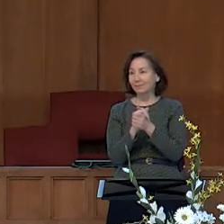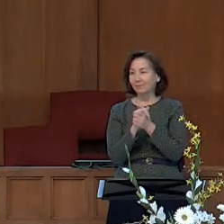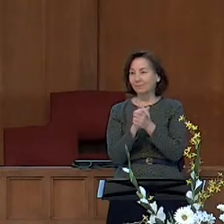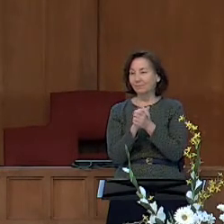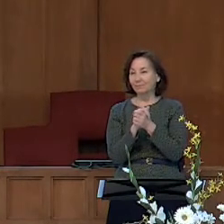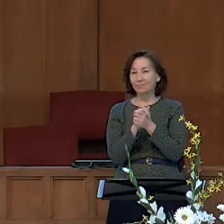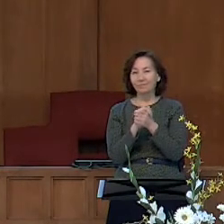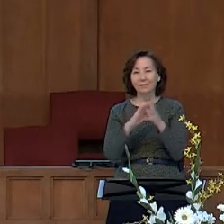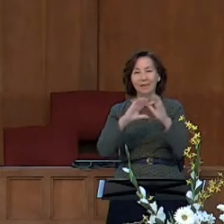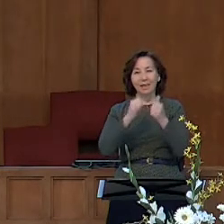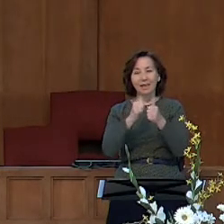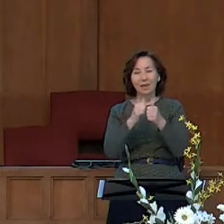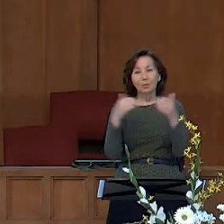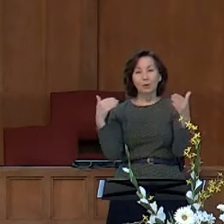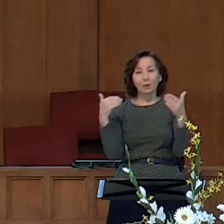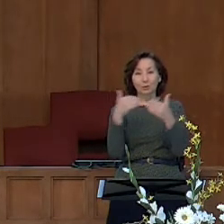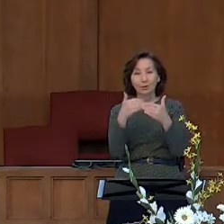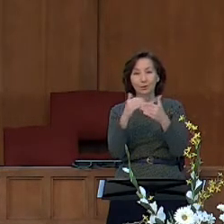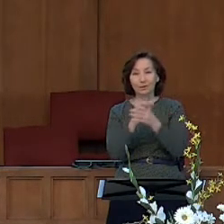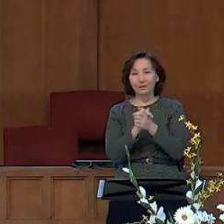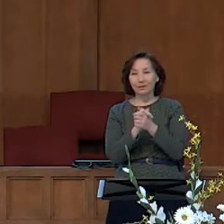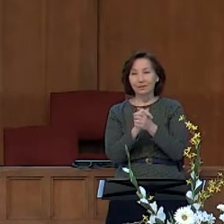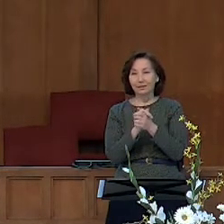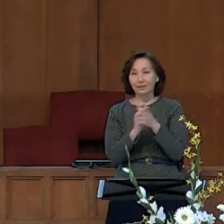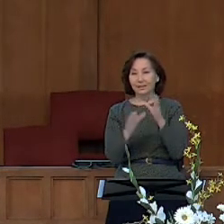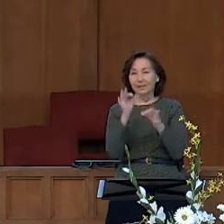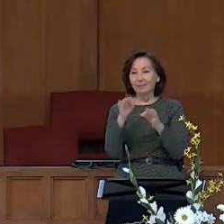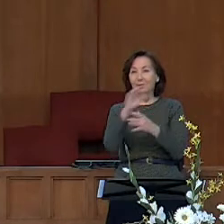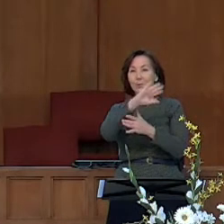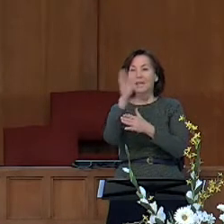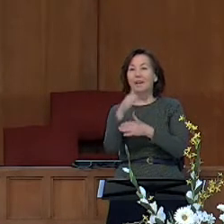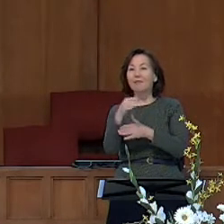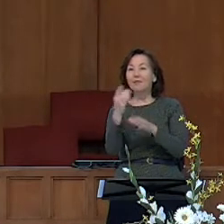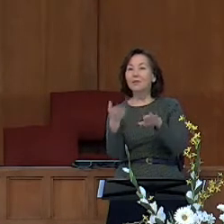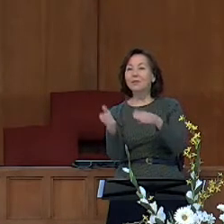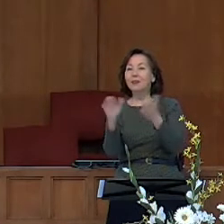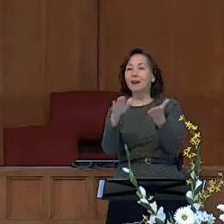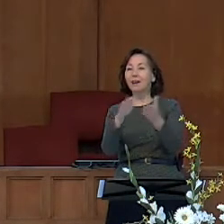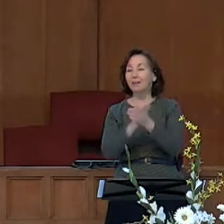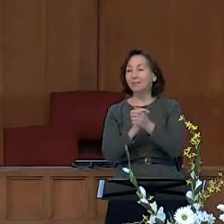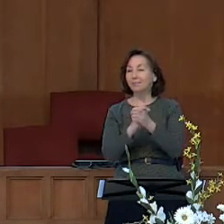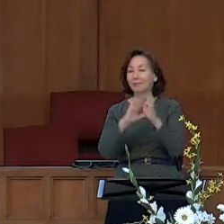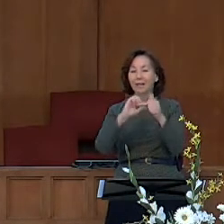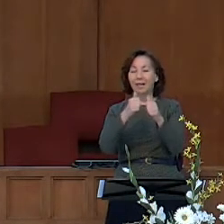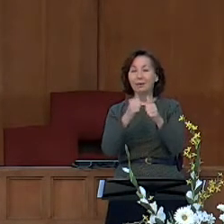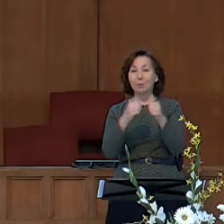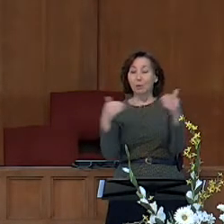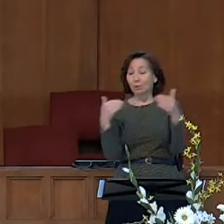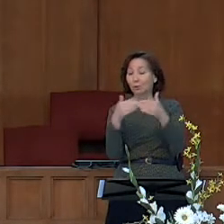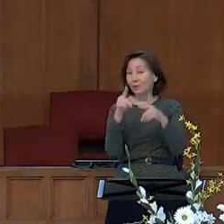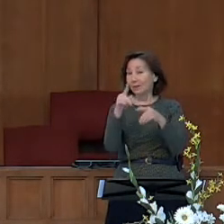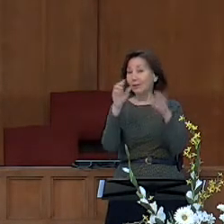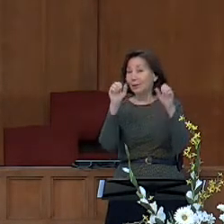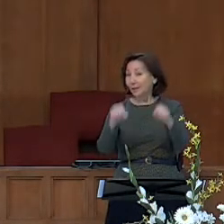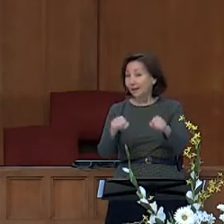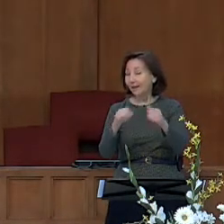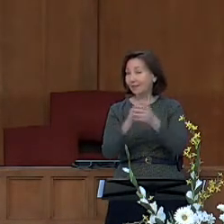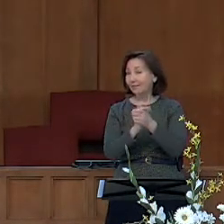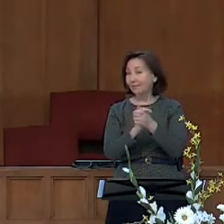How close, if you never die, how close can you get